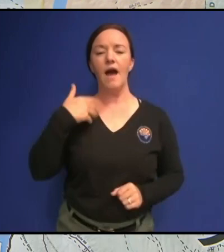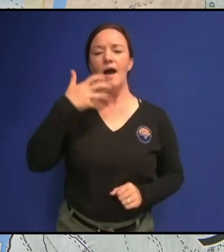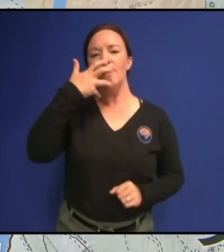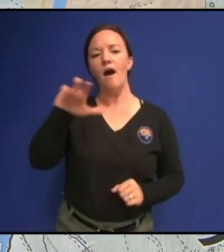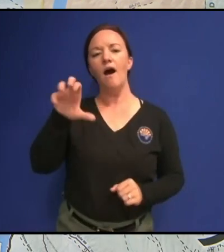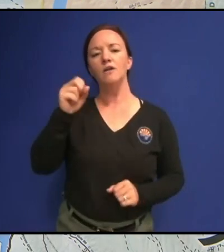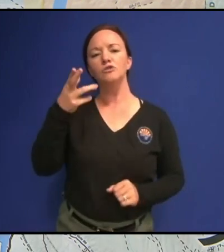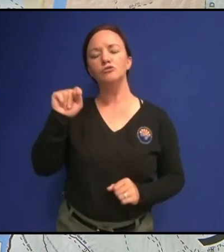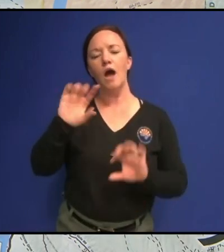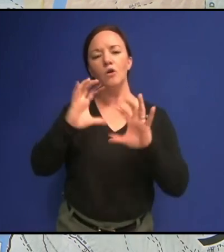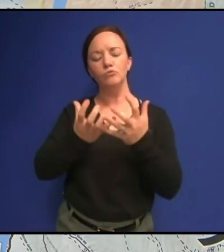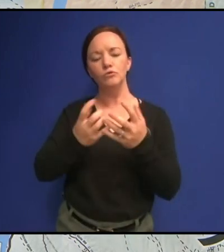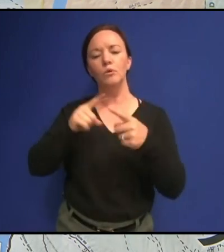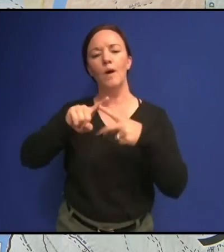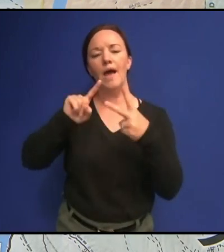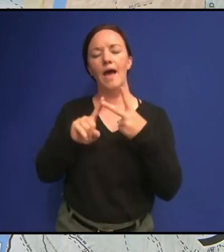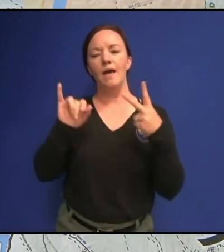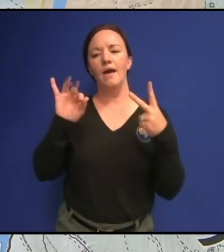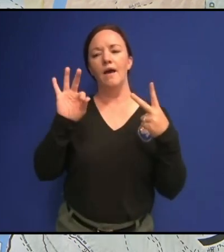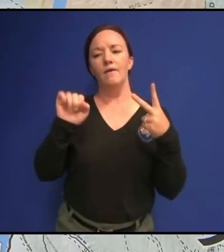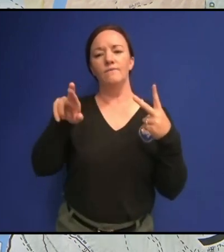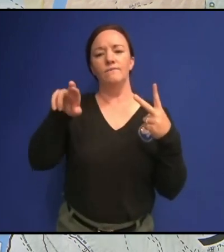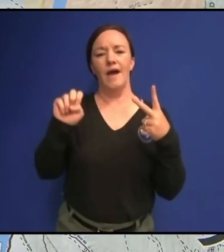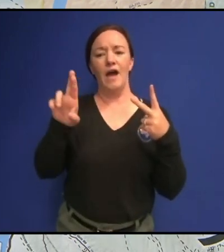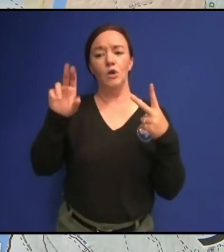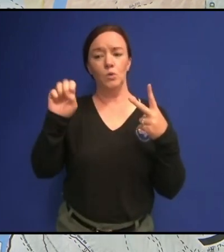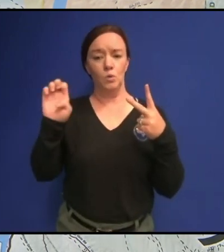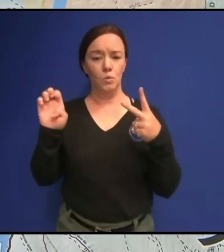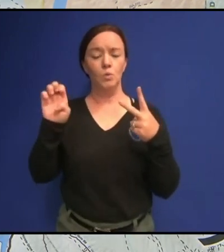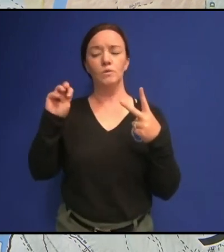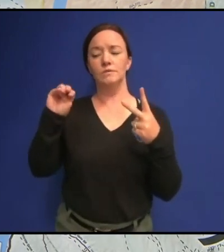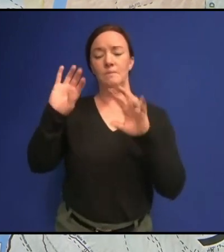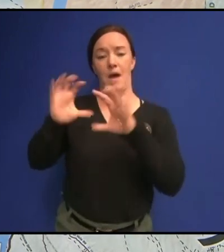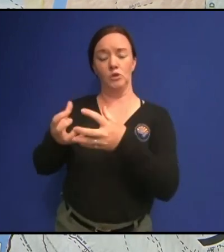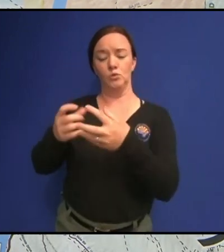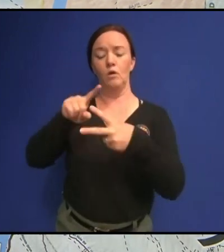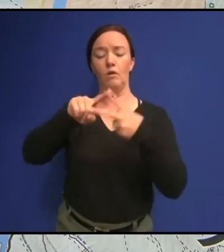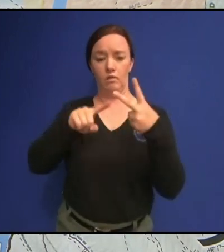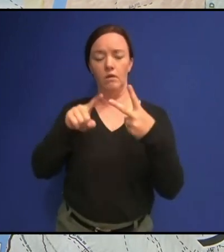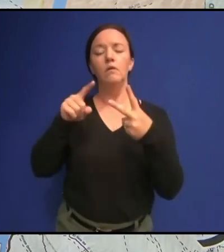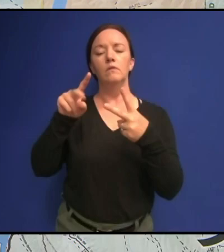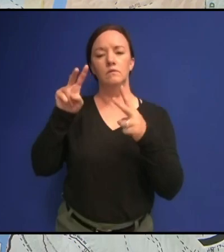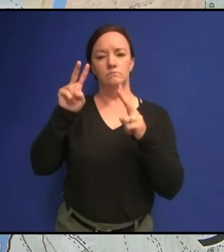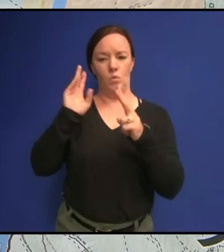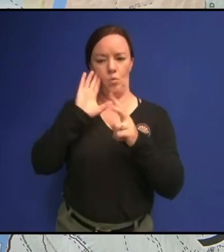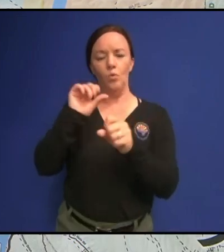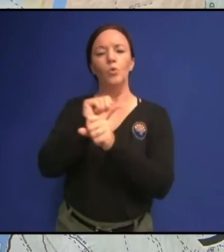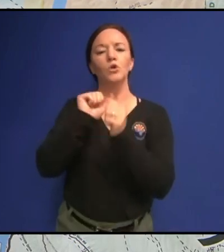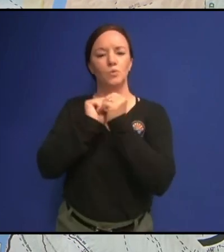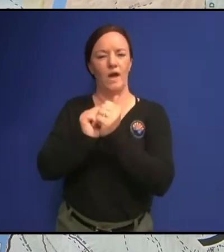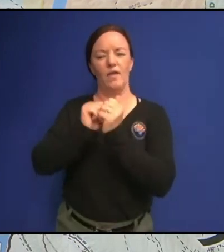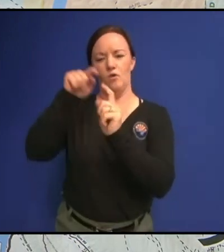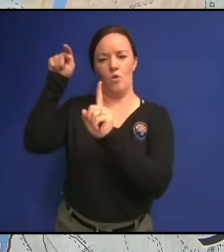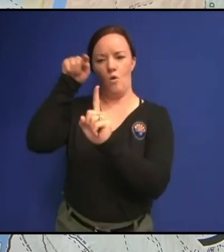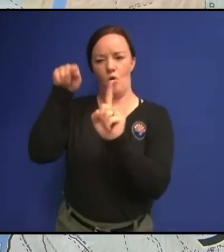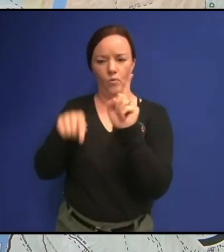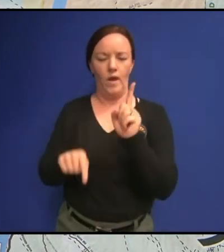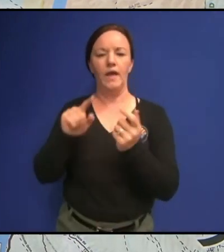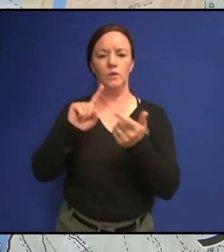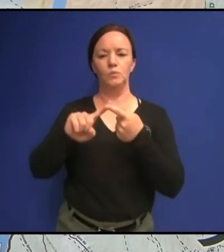module that are going to be working all the way down towards Serpent Lake. There's 4 isolated areas of heat that were